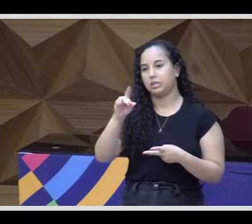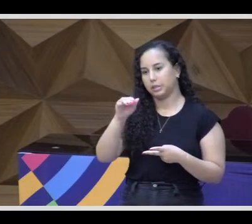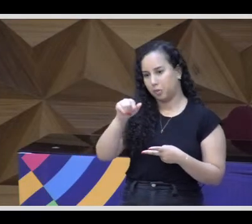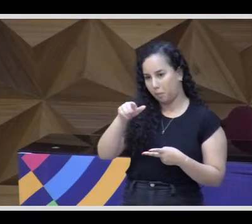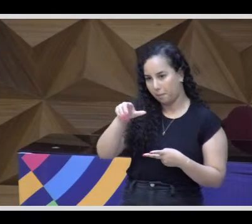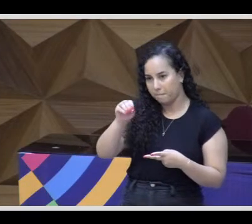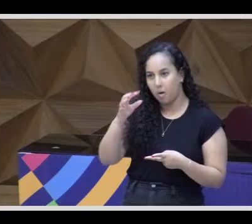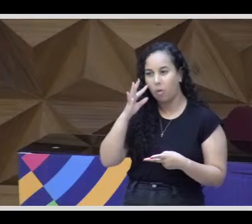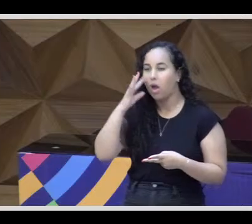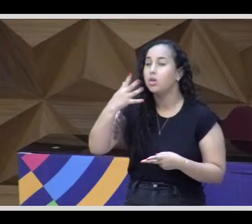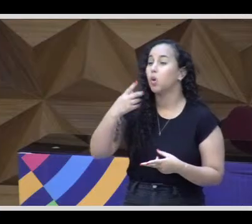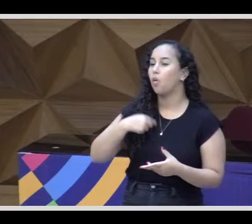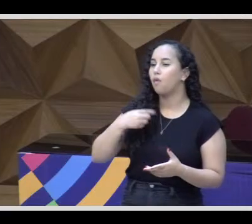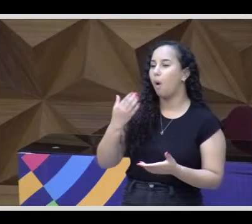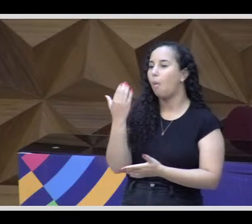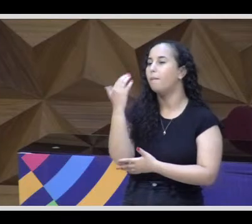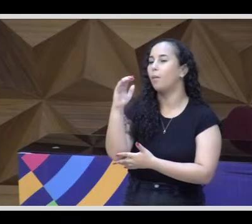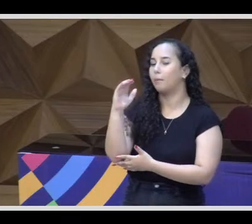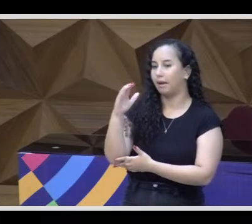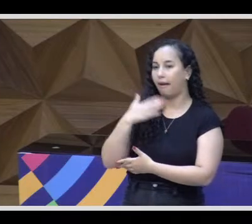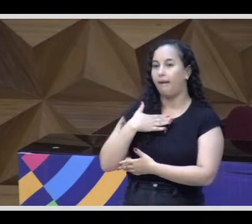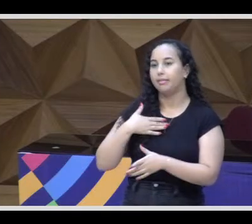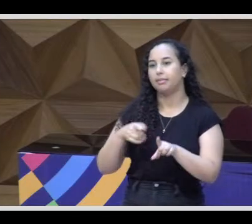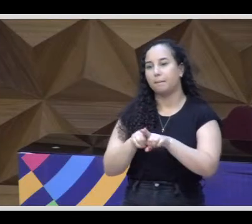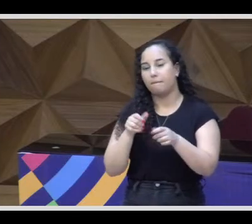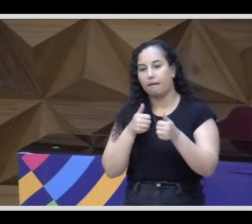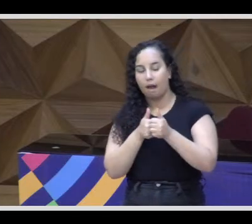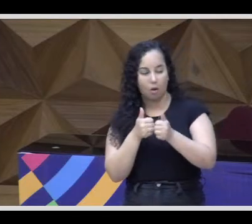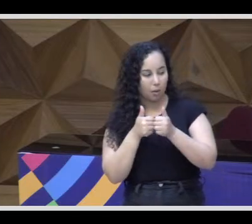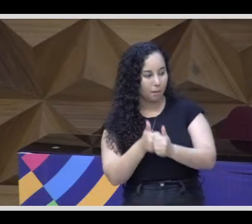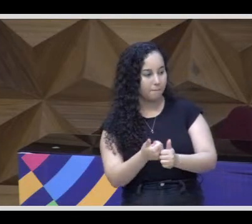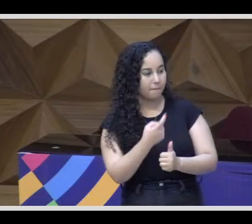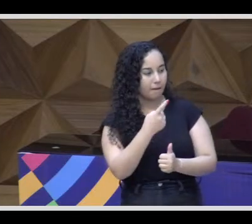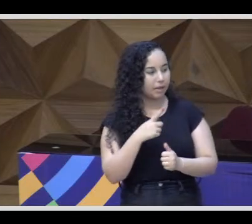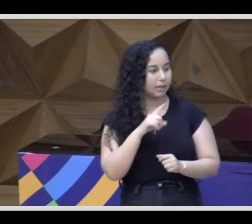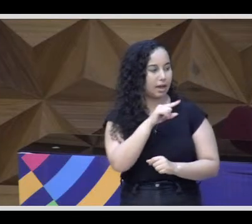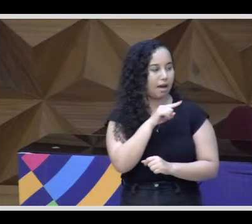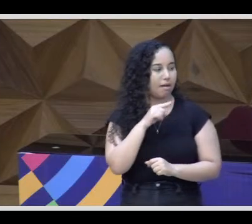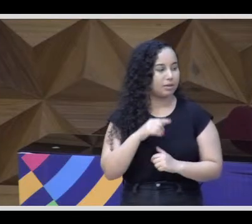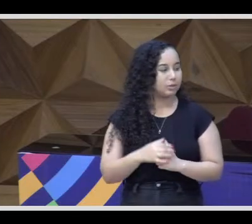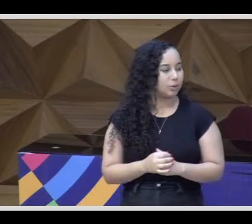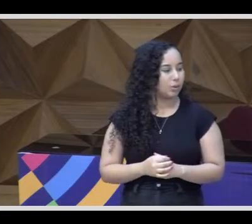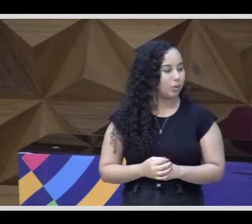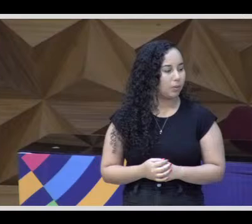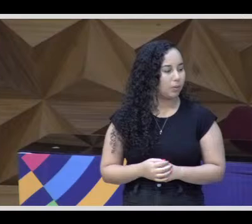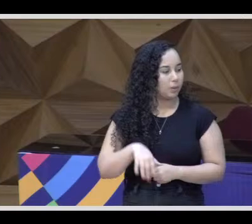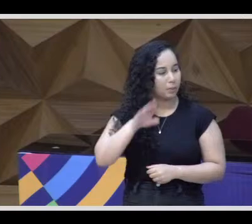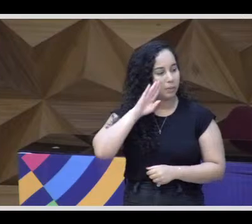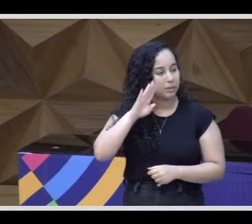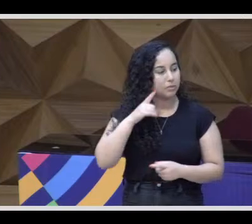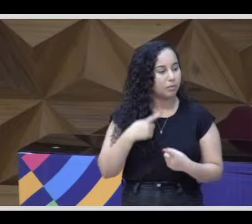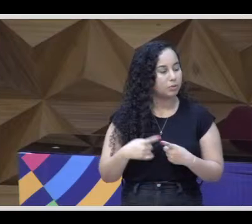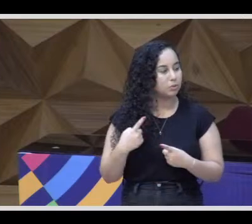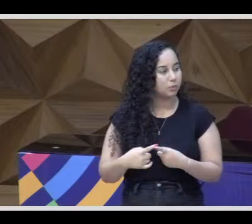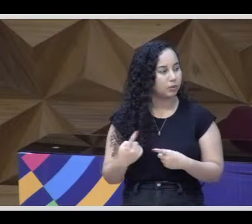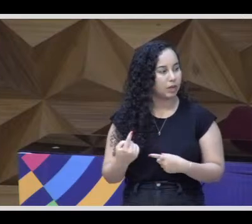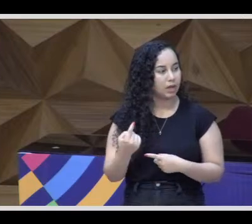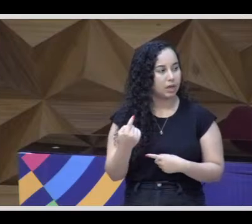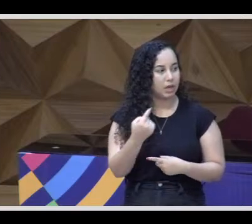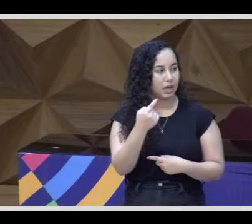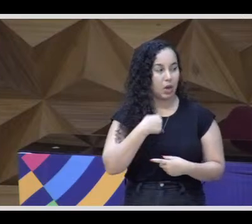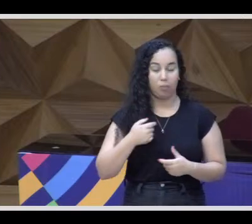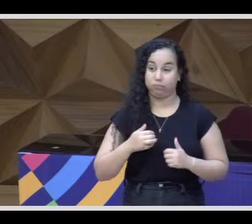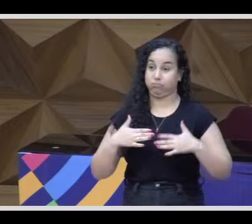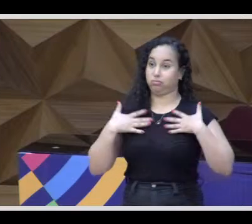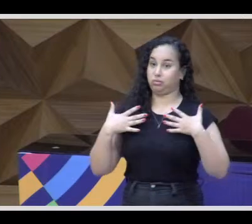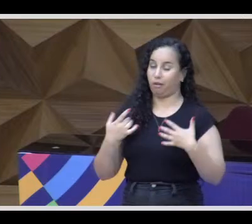and decided to follow the tool, especially because, and this was I was very surprised, I